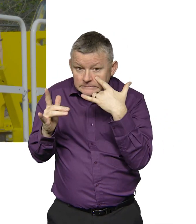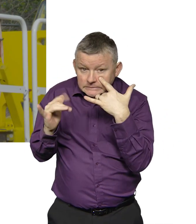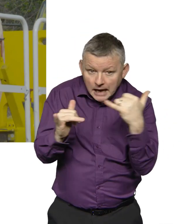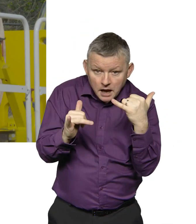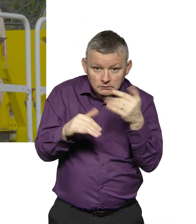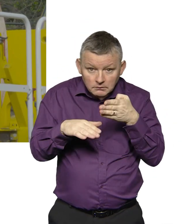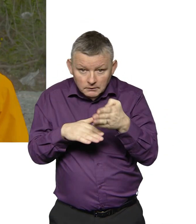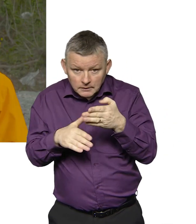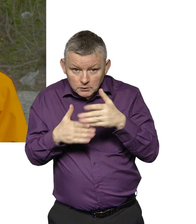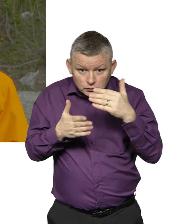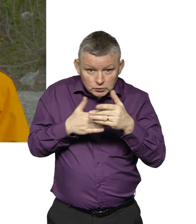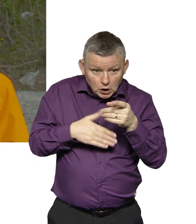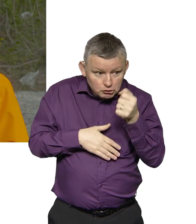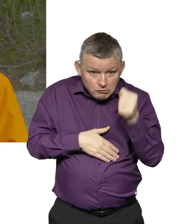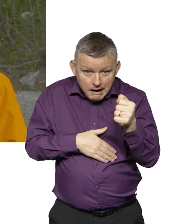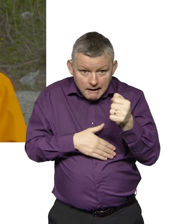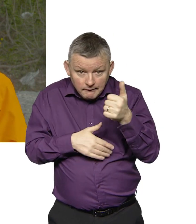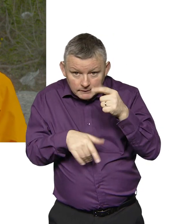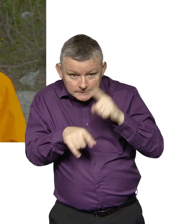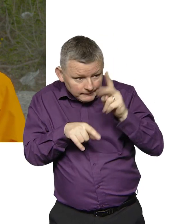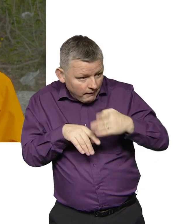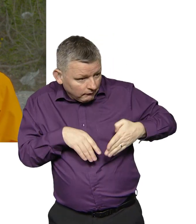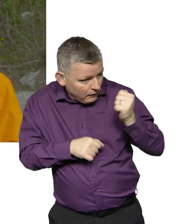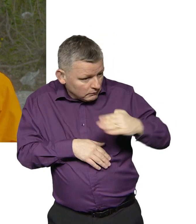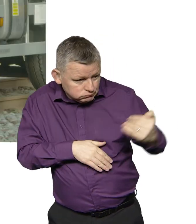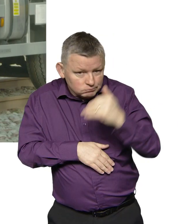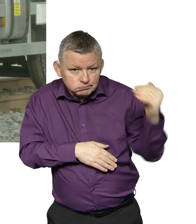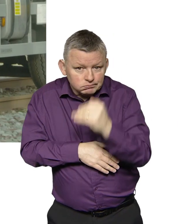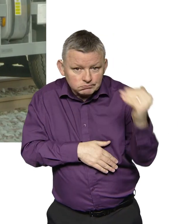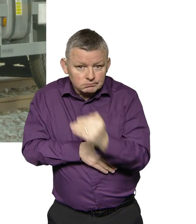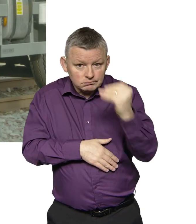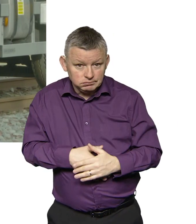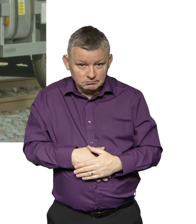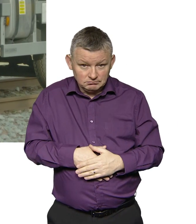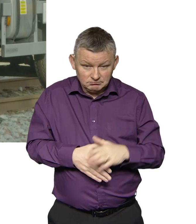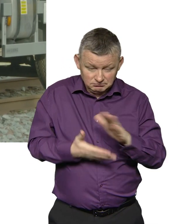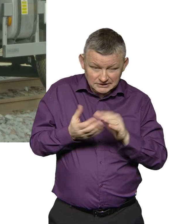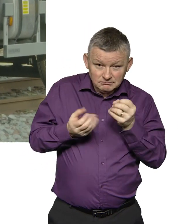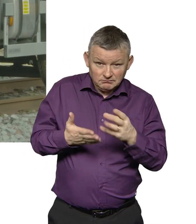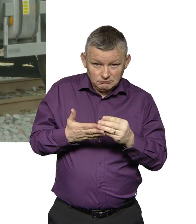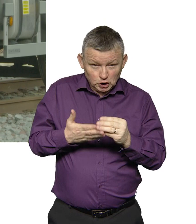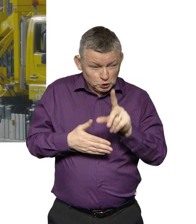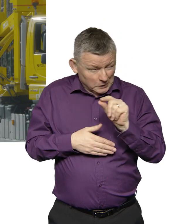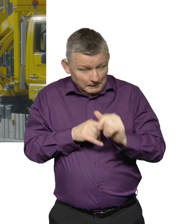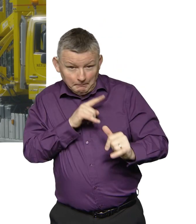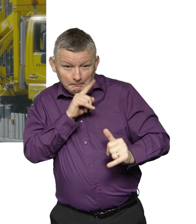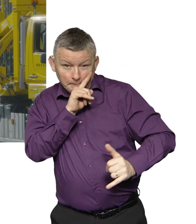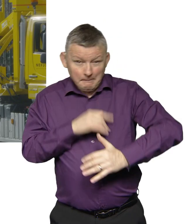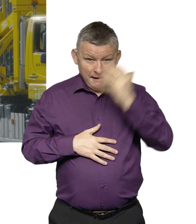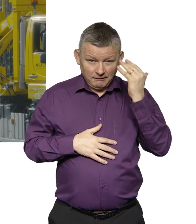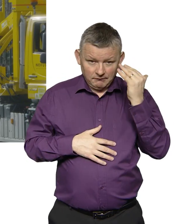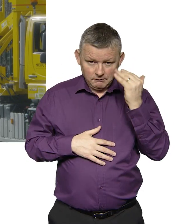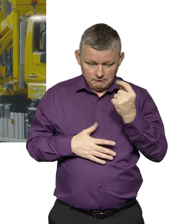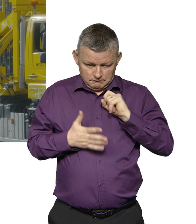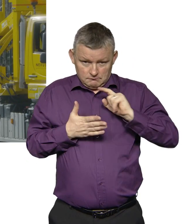tests and assurances, and then we can allow the trains to start running again. At a cost of £20 million, this is one